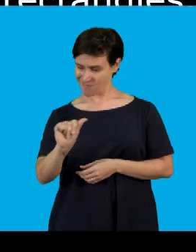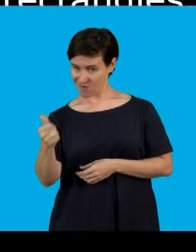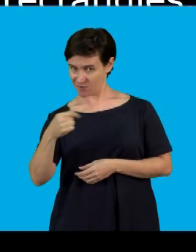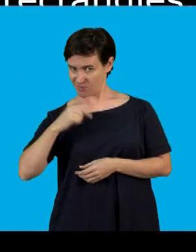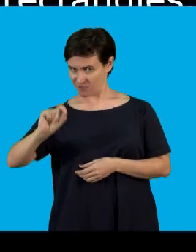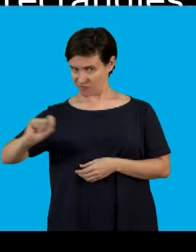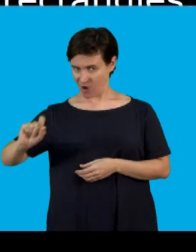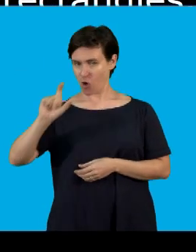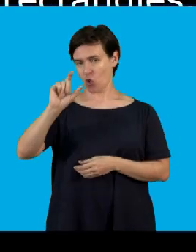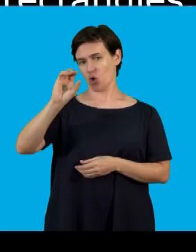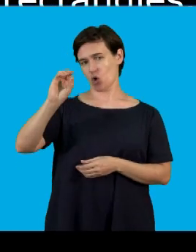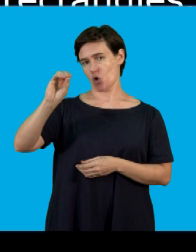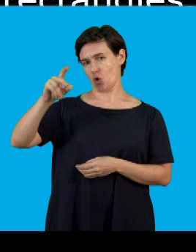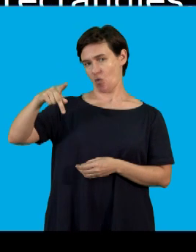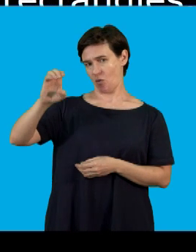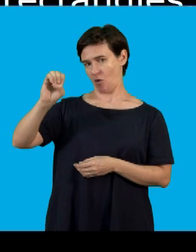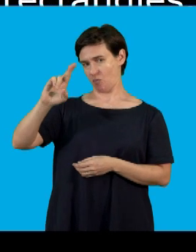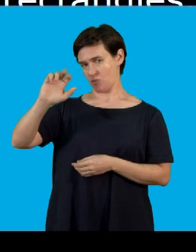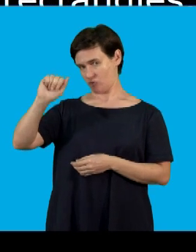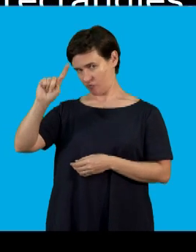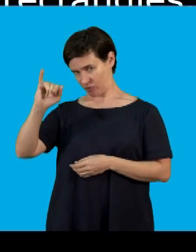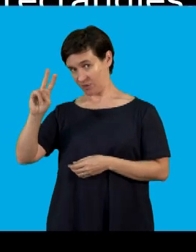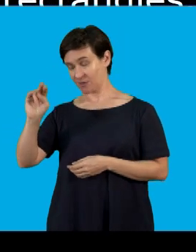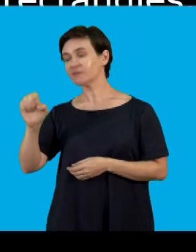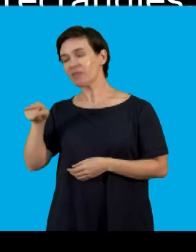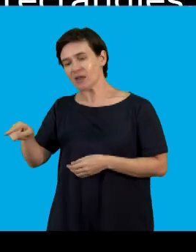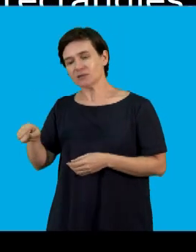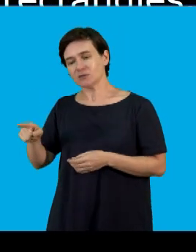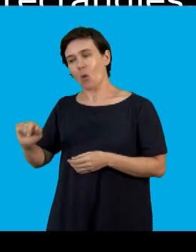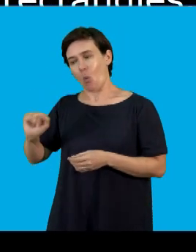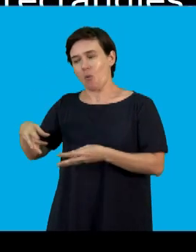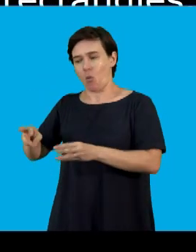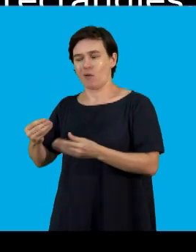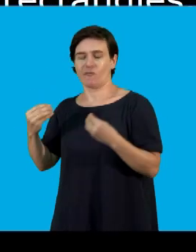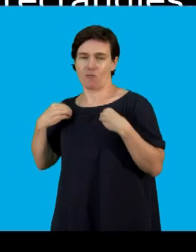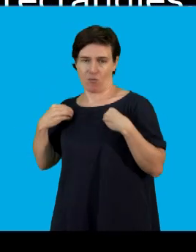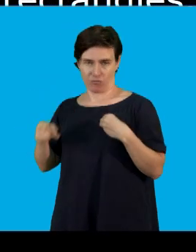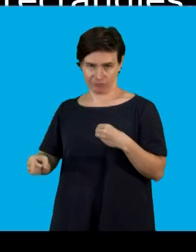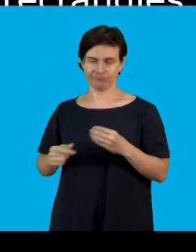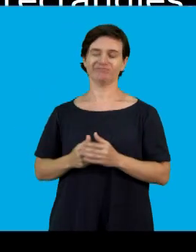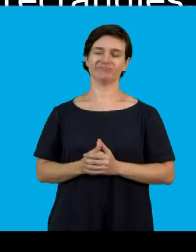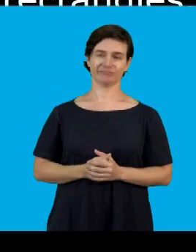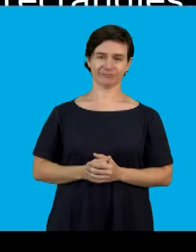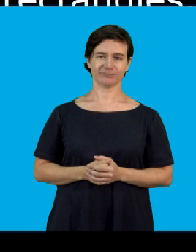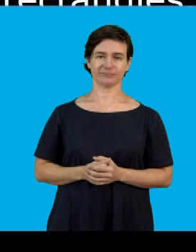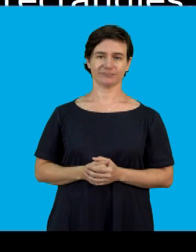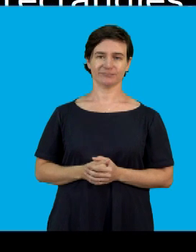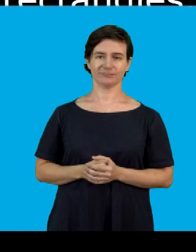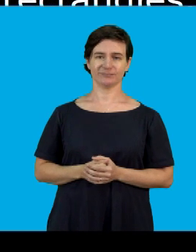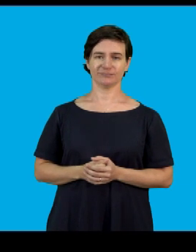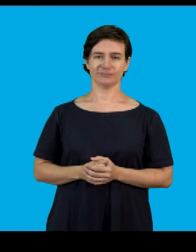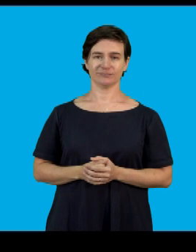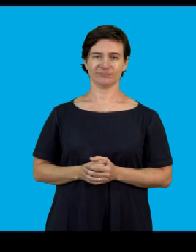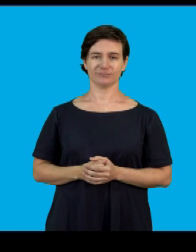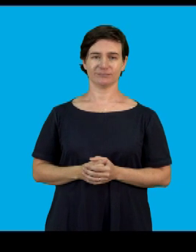cooperatives. Right, remember this is a form of ownership, right, that you need to know. All right,